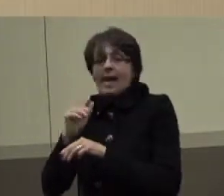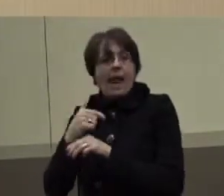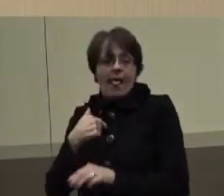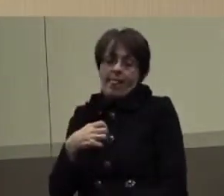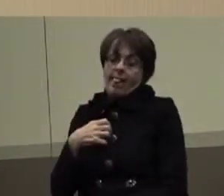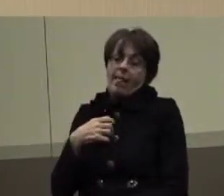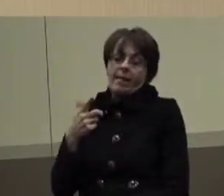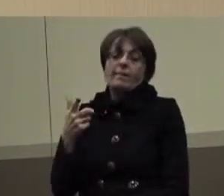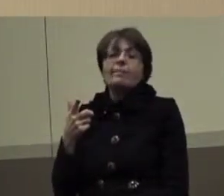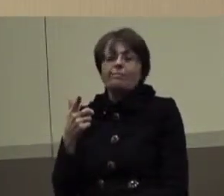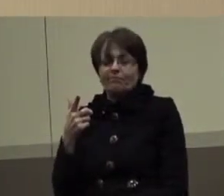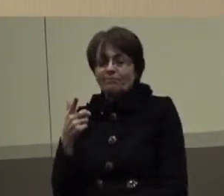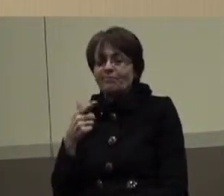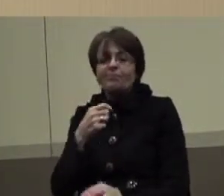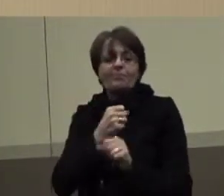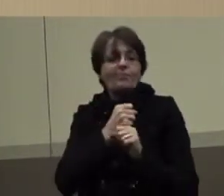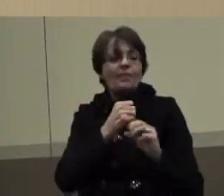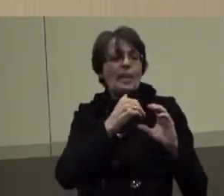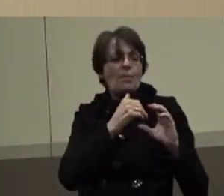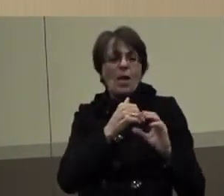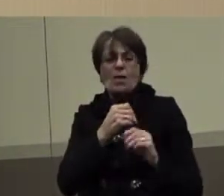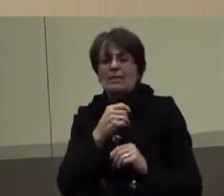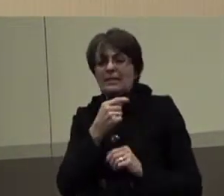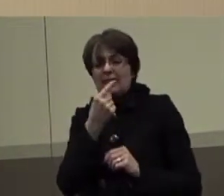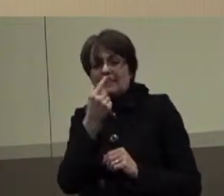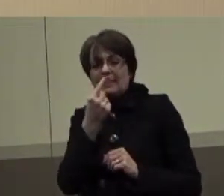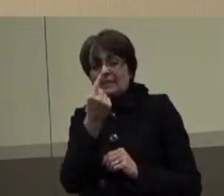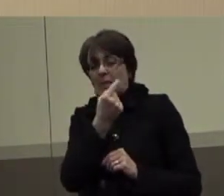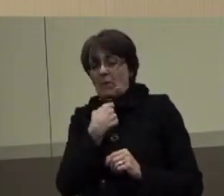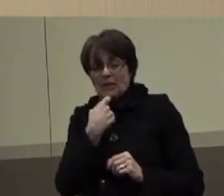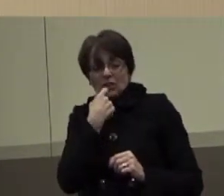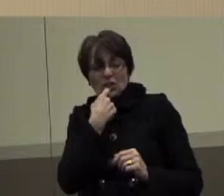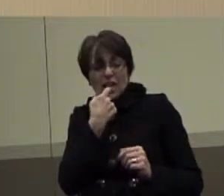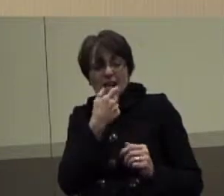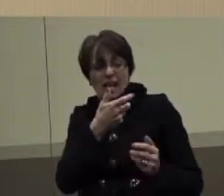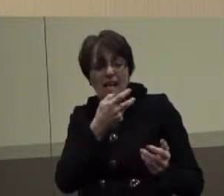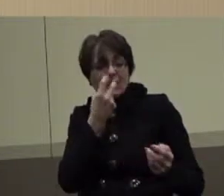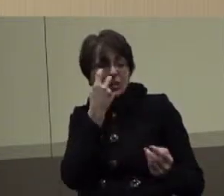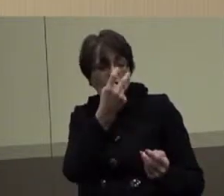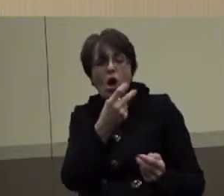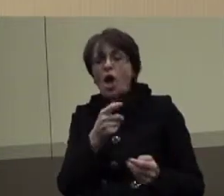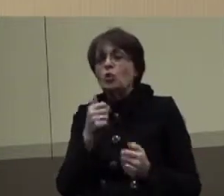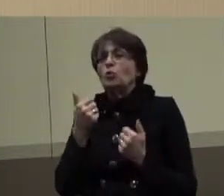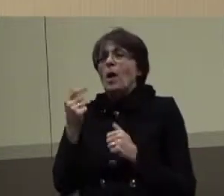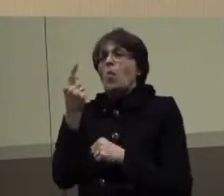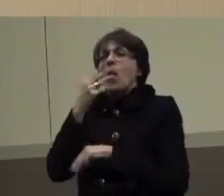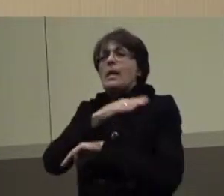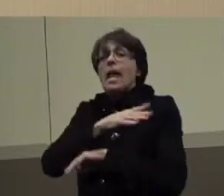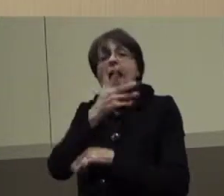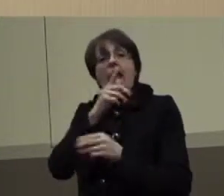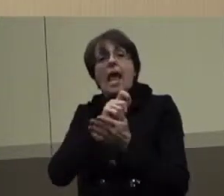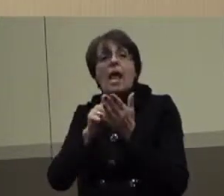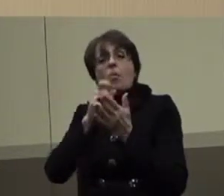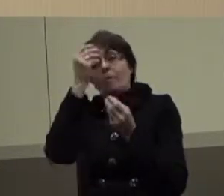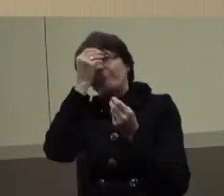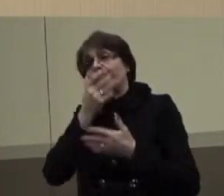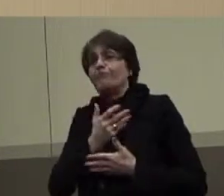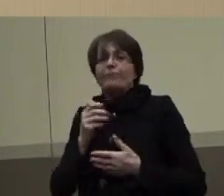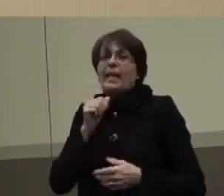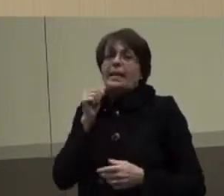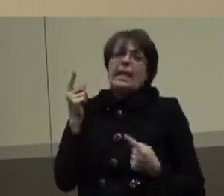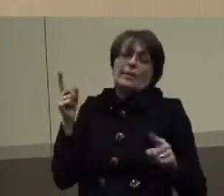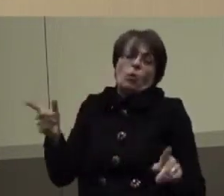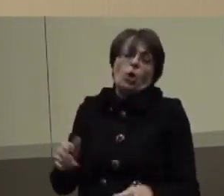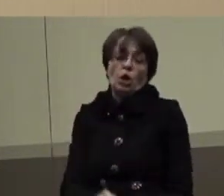yet another email from somebody that I had just been to see. They didn't even try it for more than a day and had written and said it doesn't